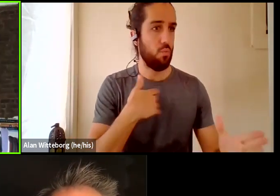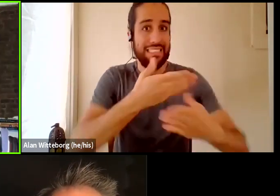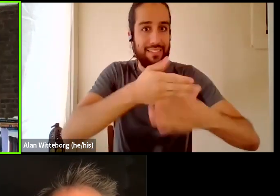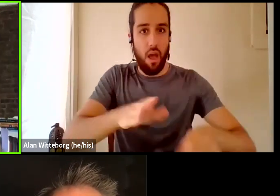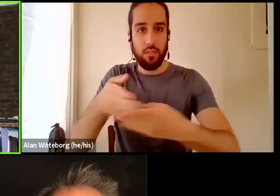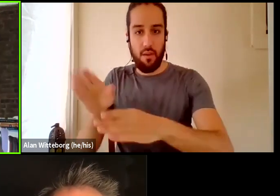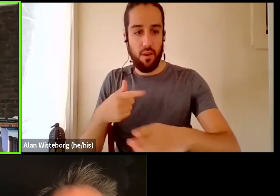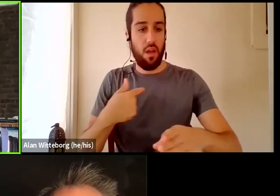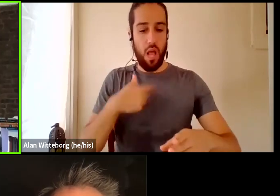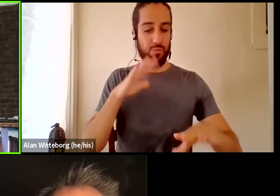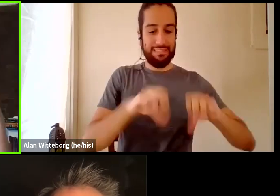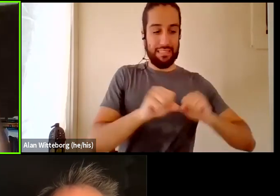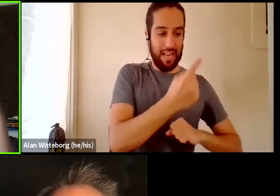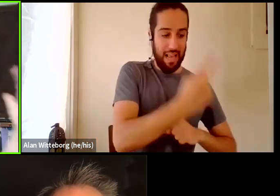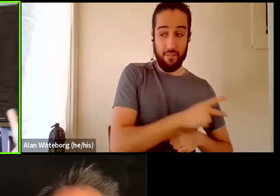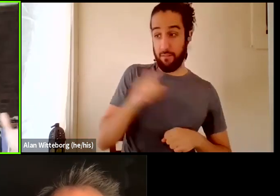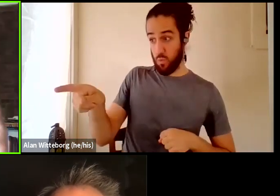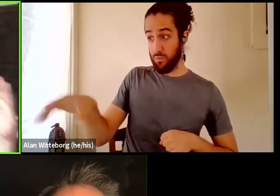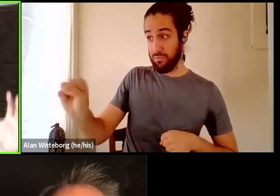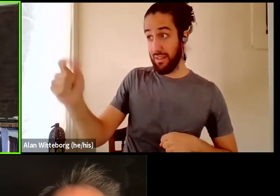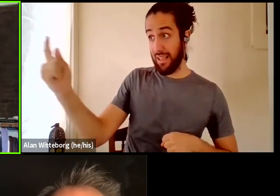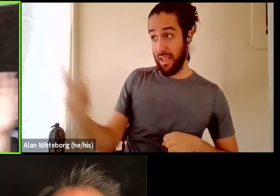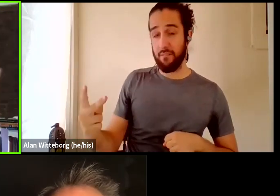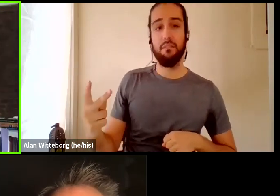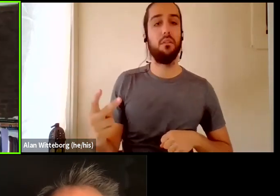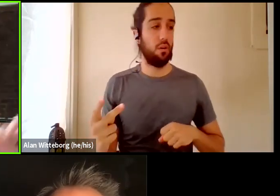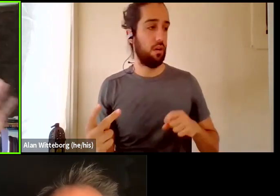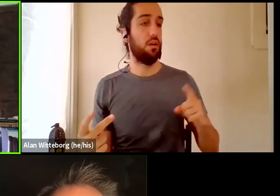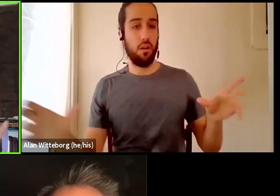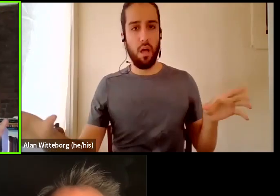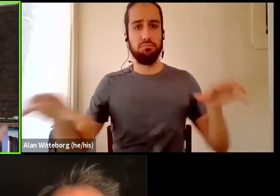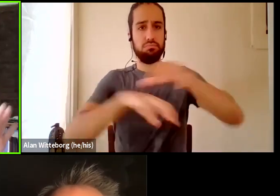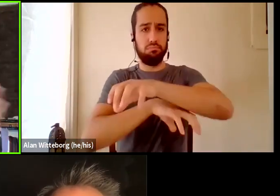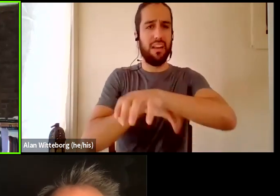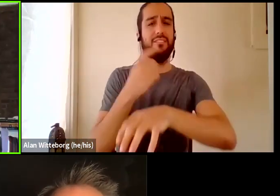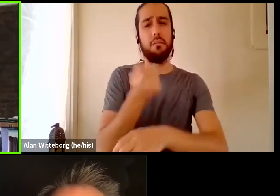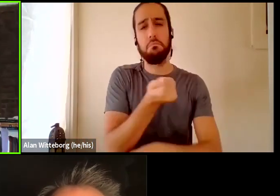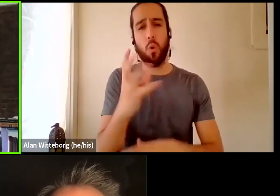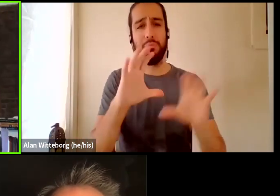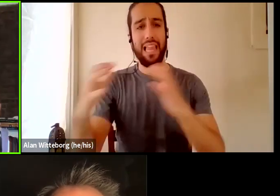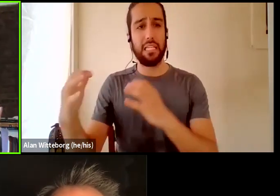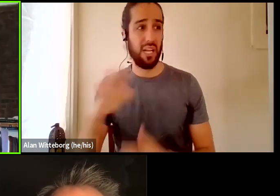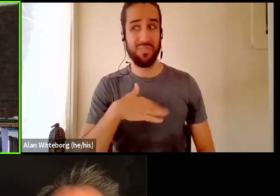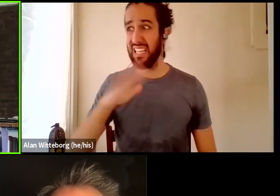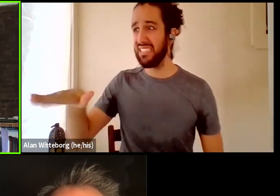them, I'll take half of them. We'll divide them up. We'll have these kids for this hour. We'll have multiple classes going. And I'm like, I'm